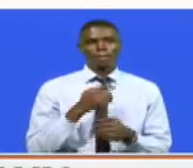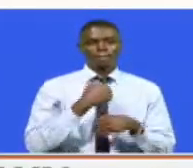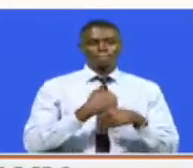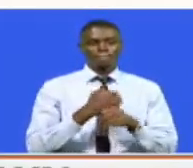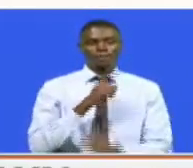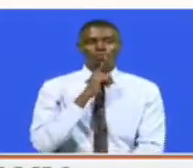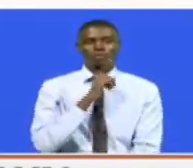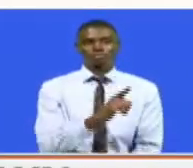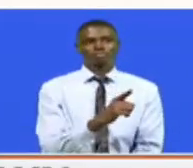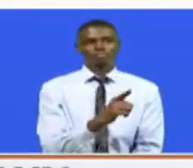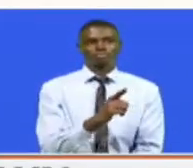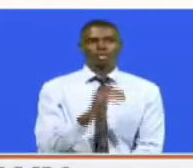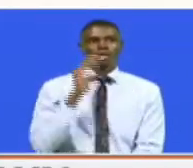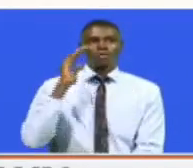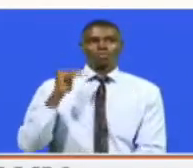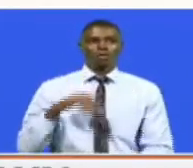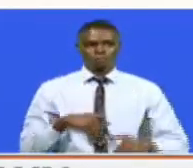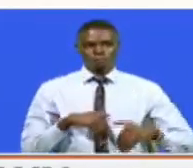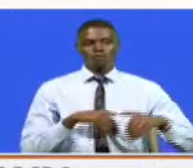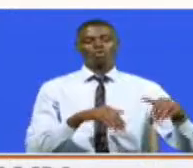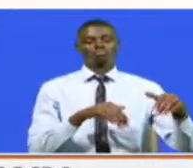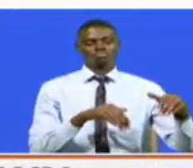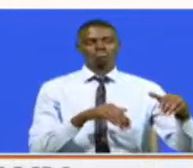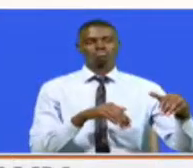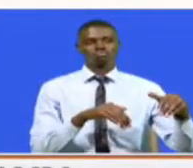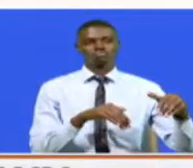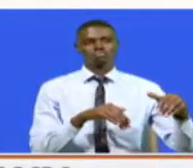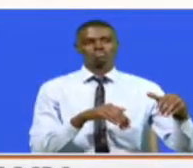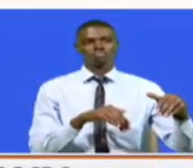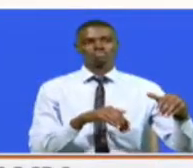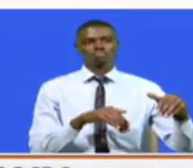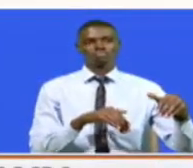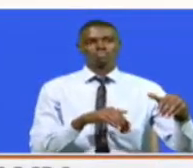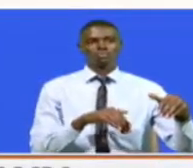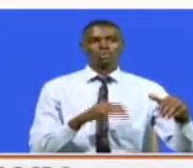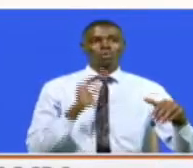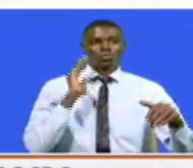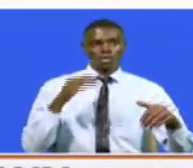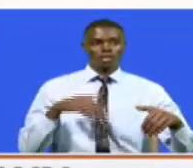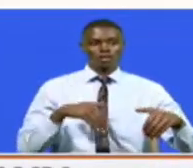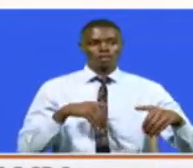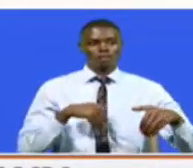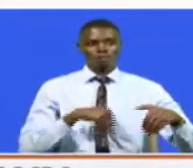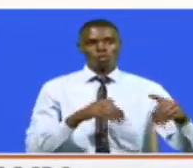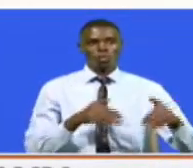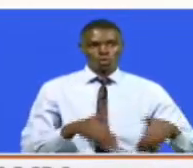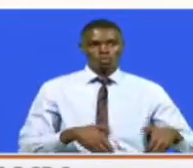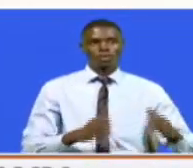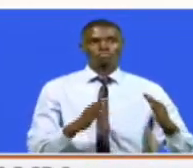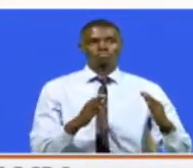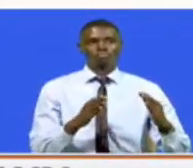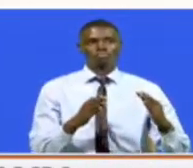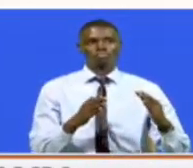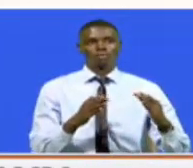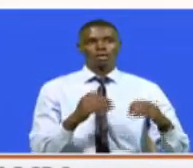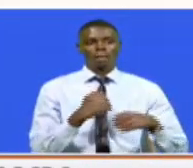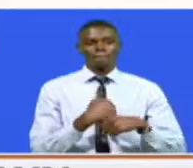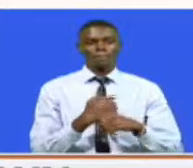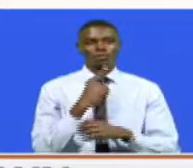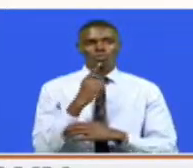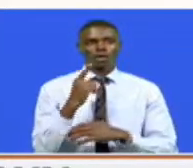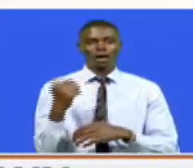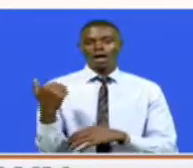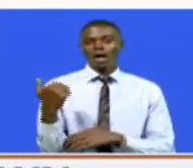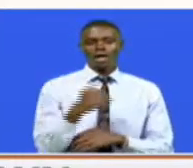kwamba tutafuata hiyo mtindo, tutafuata hiyo route ya kuensure that any school